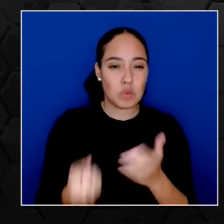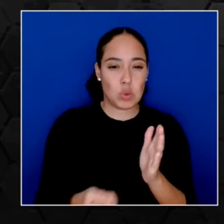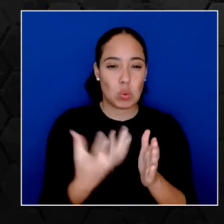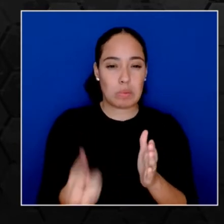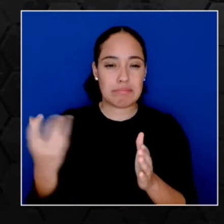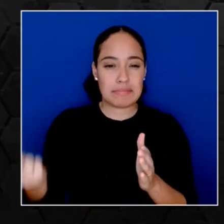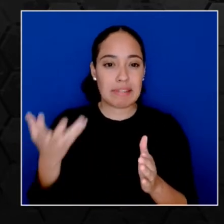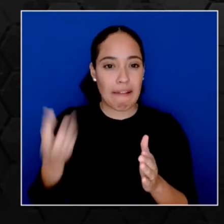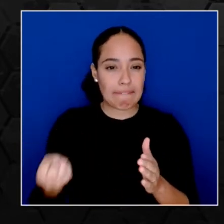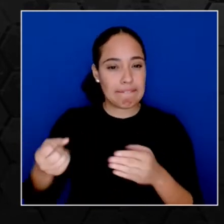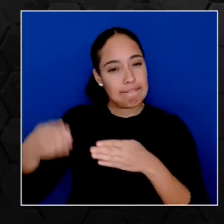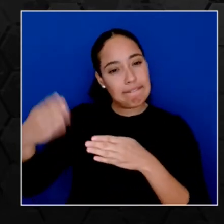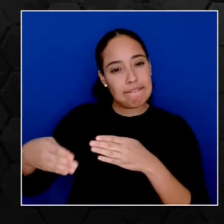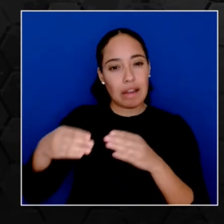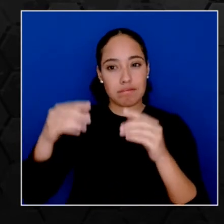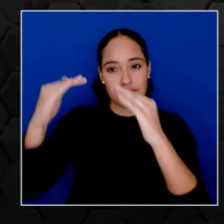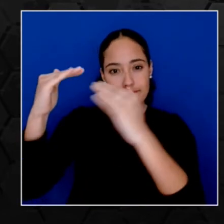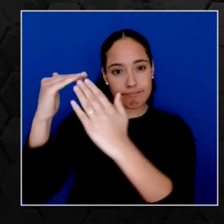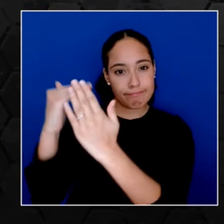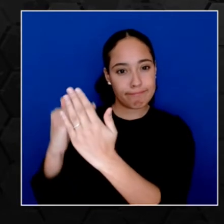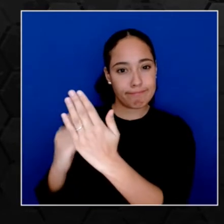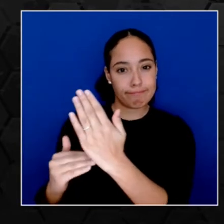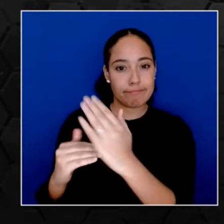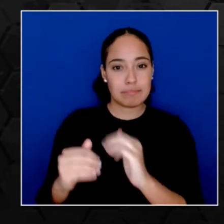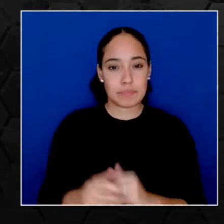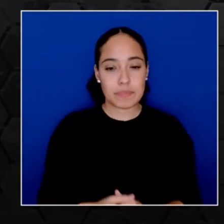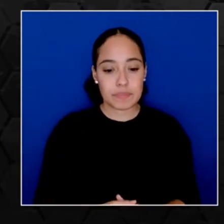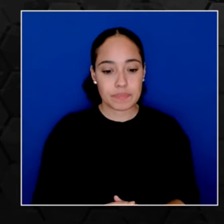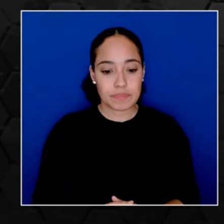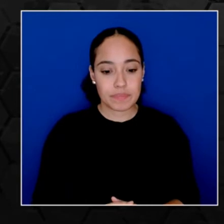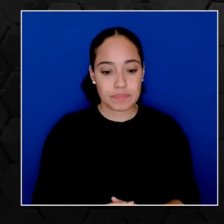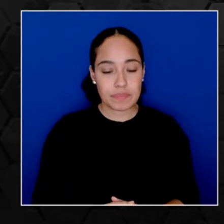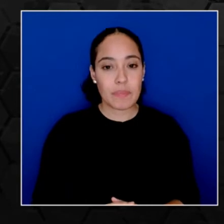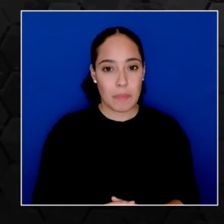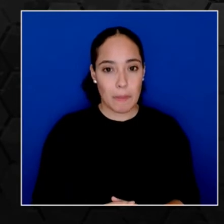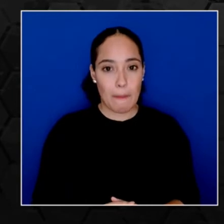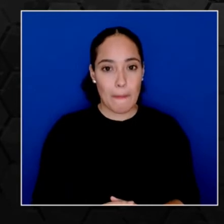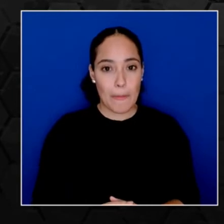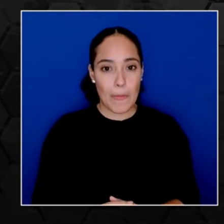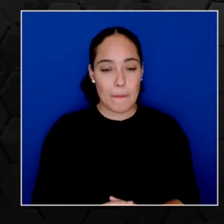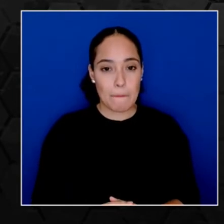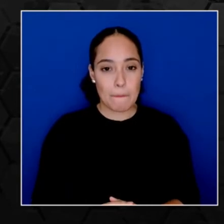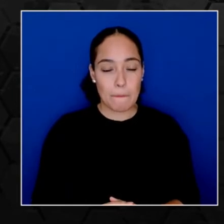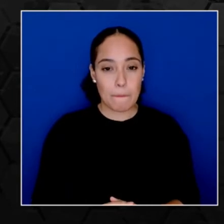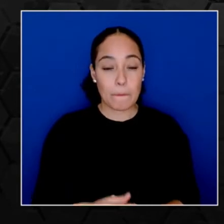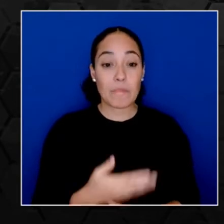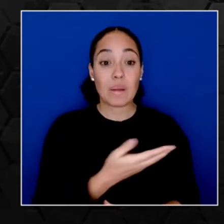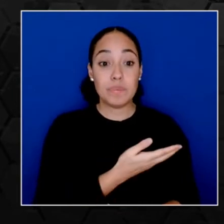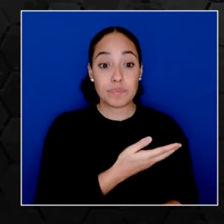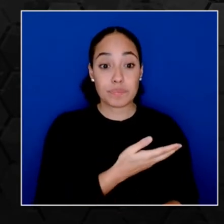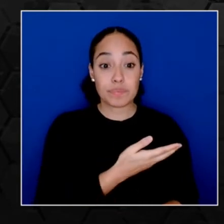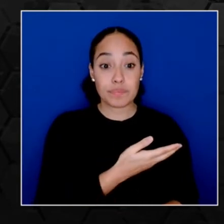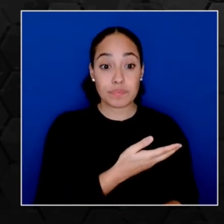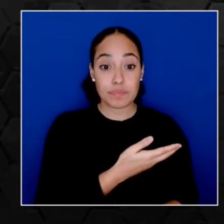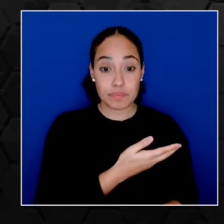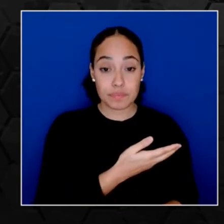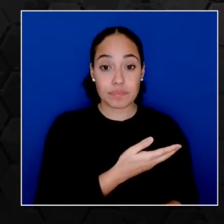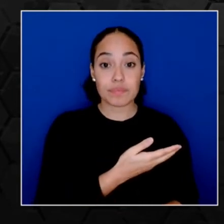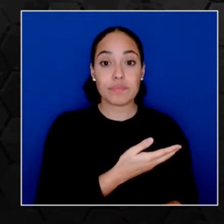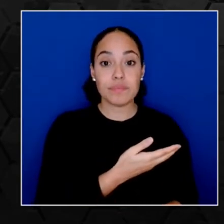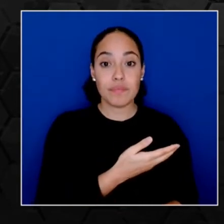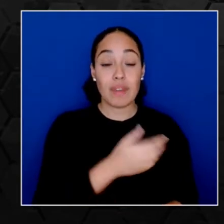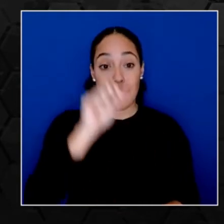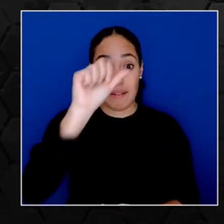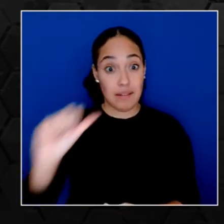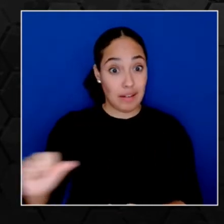practice afterwards. So like coming to the like Microsoft Azure services for recommendation systems. So we do have a lot of